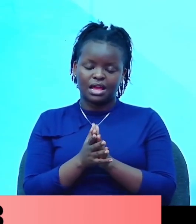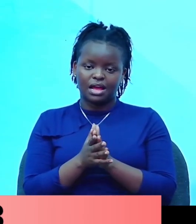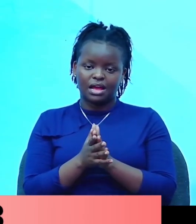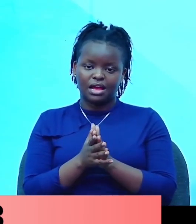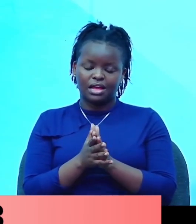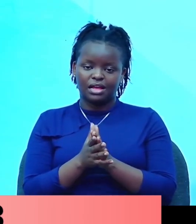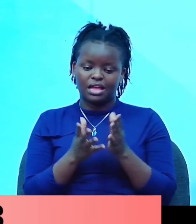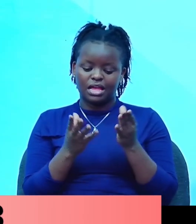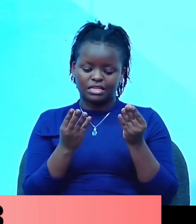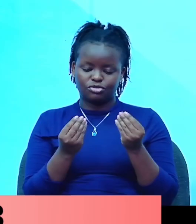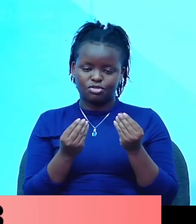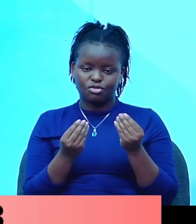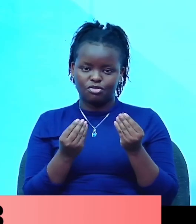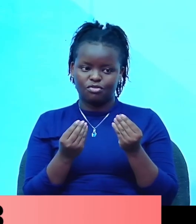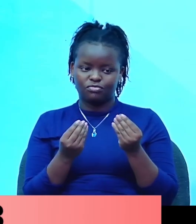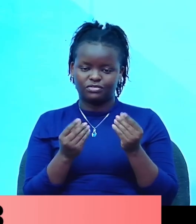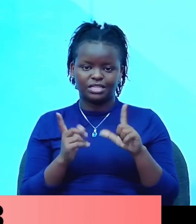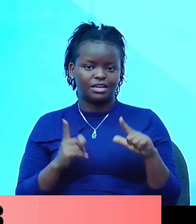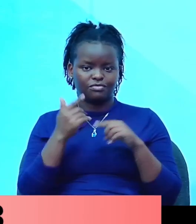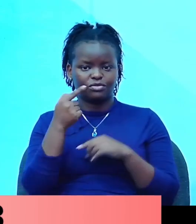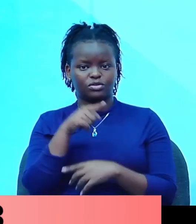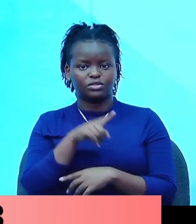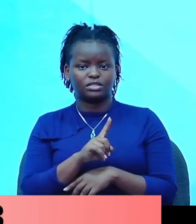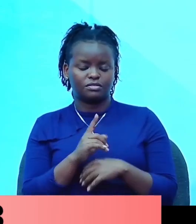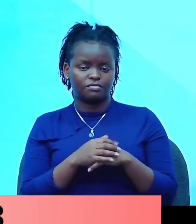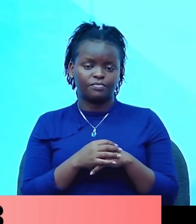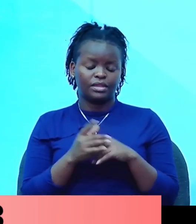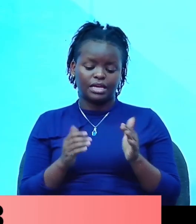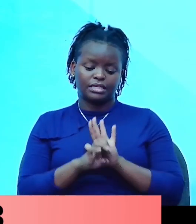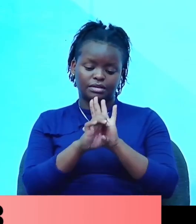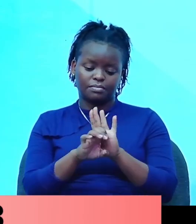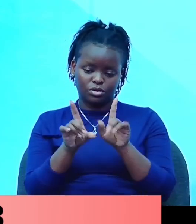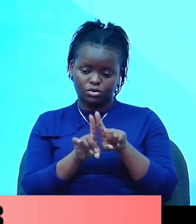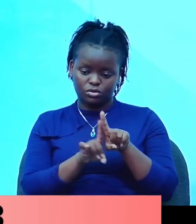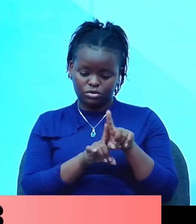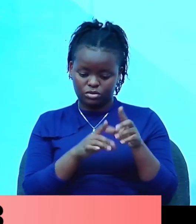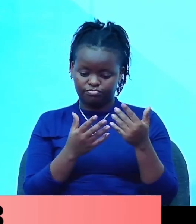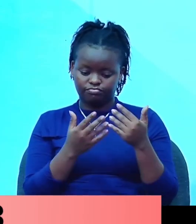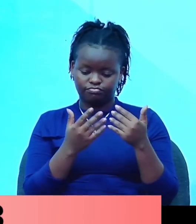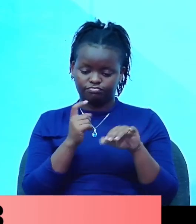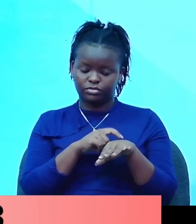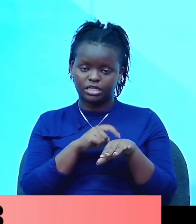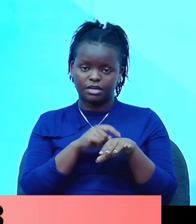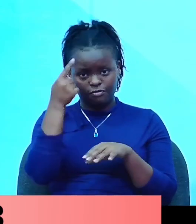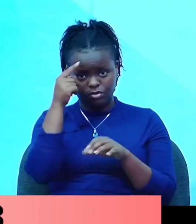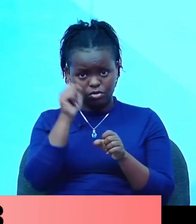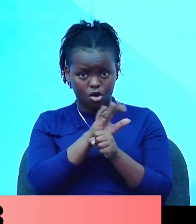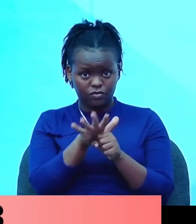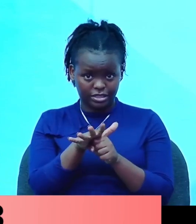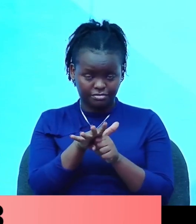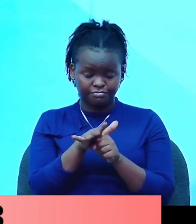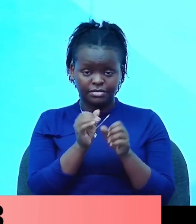I will give an example of even the the time for COVID. Okay. Yeah. It's something